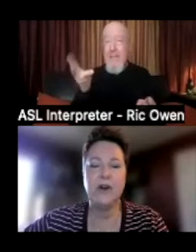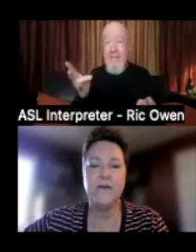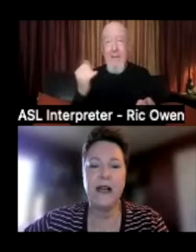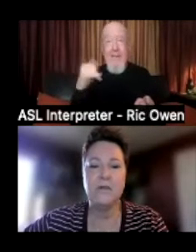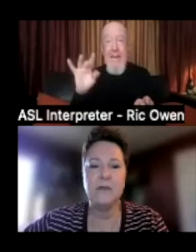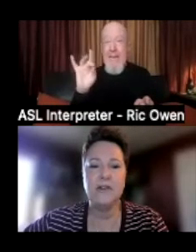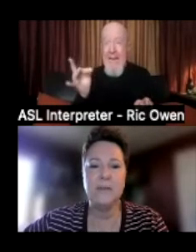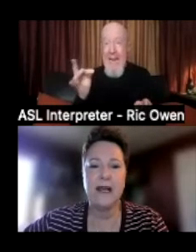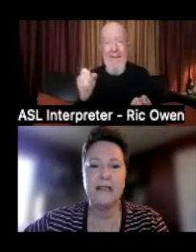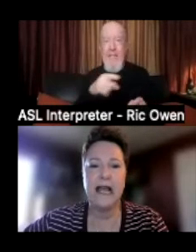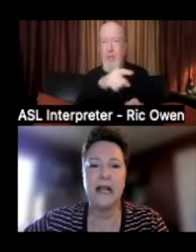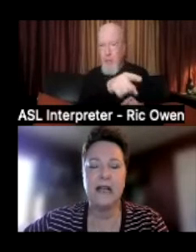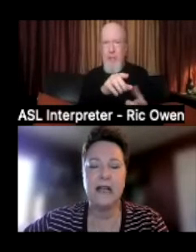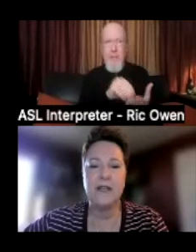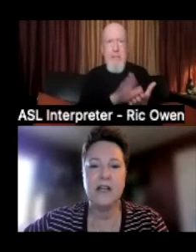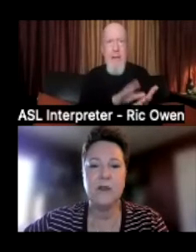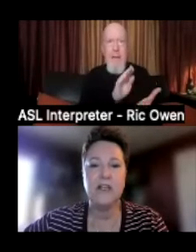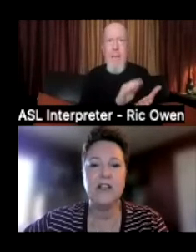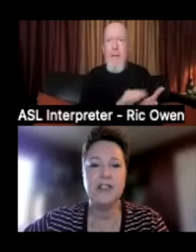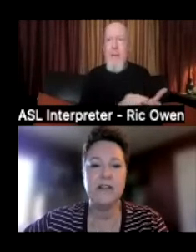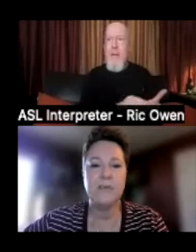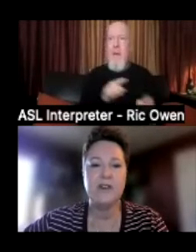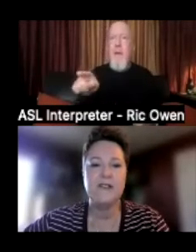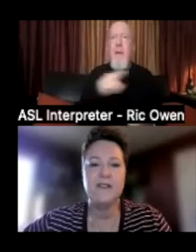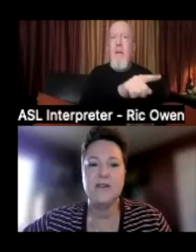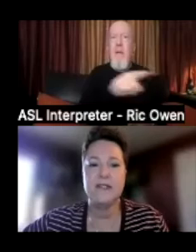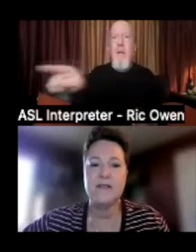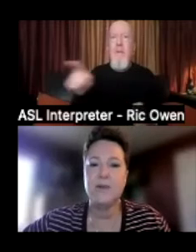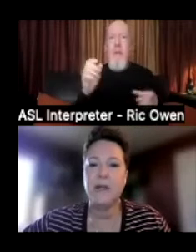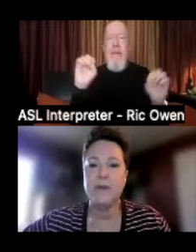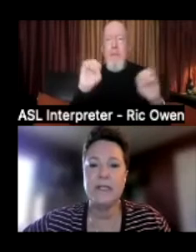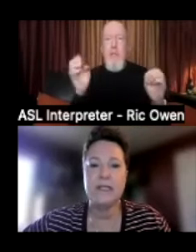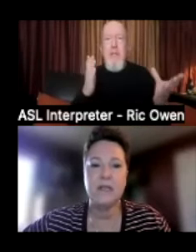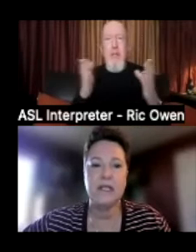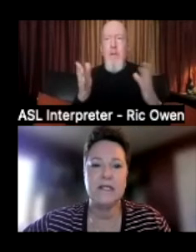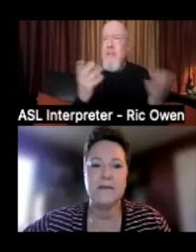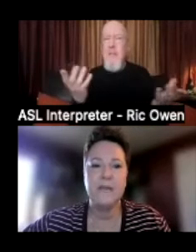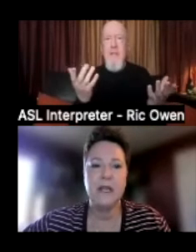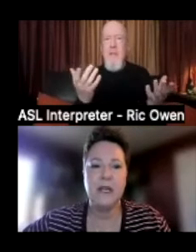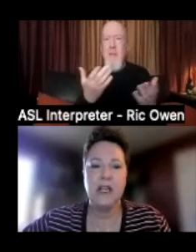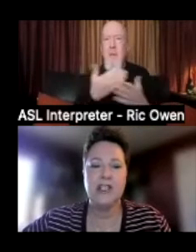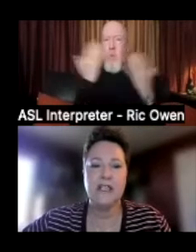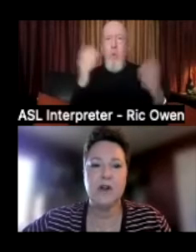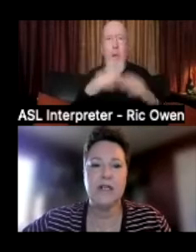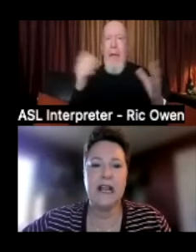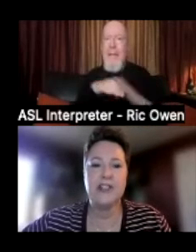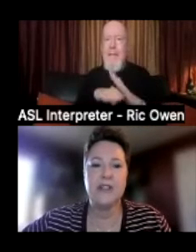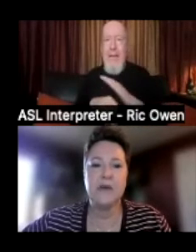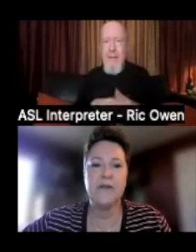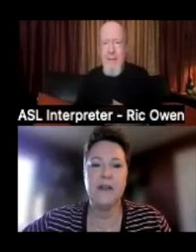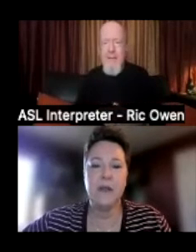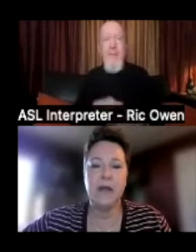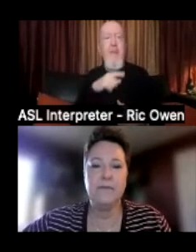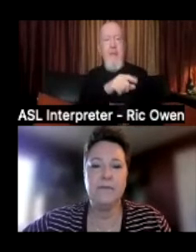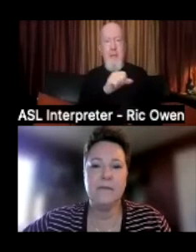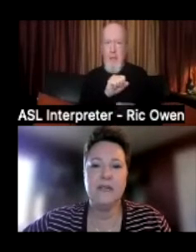documented the profound and dramatic lack of equal and inclusionary emergency services for people with disabilities. She has worked nationally